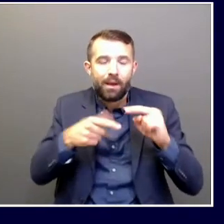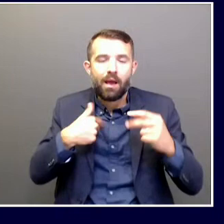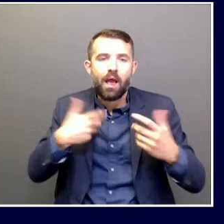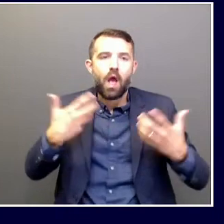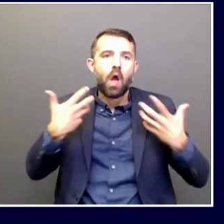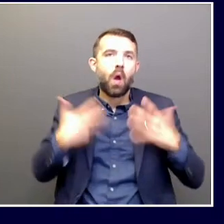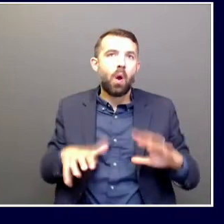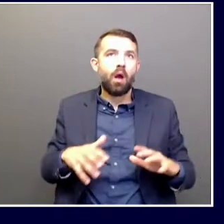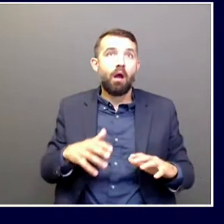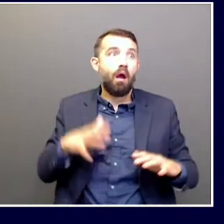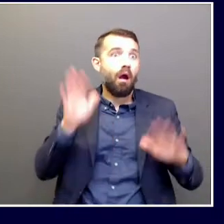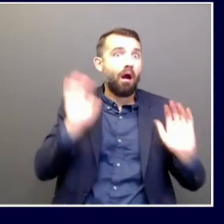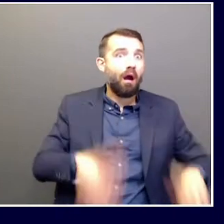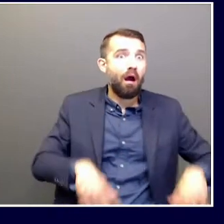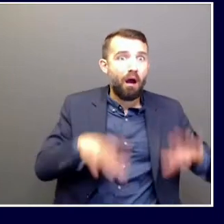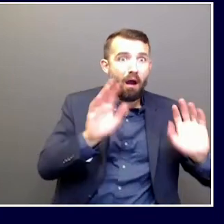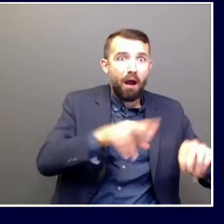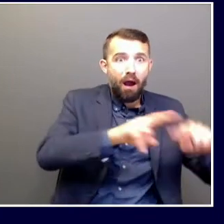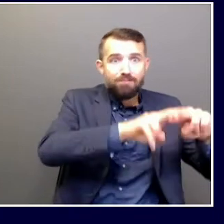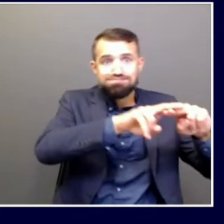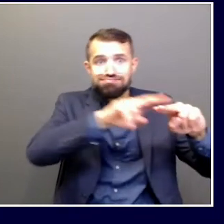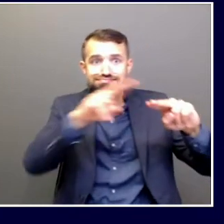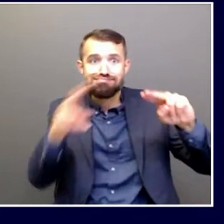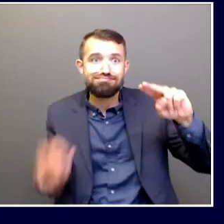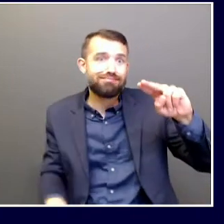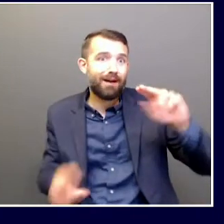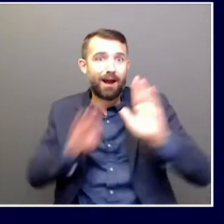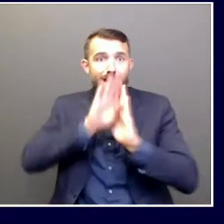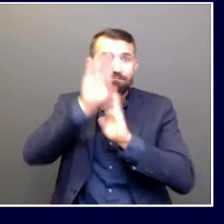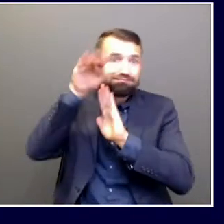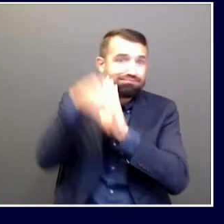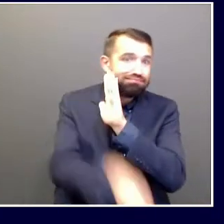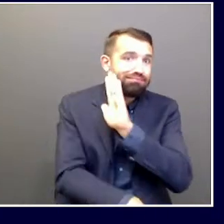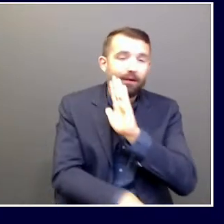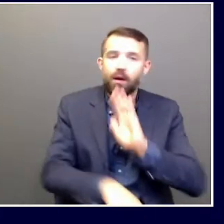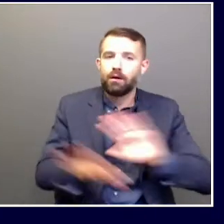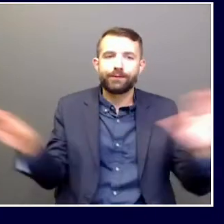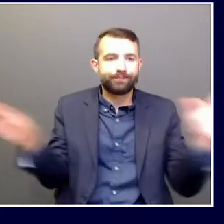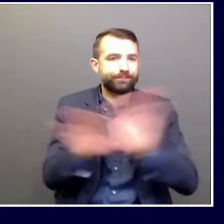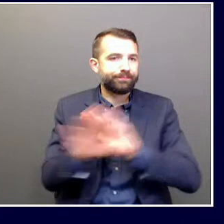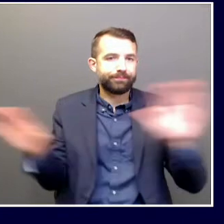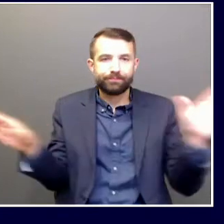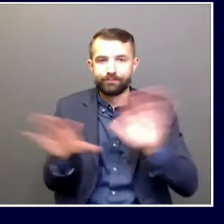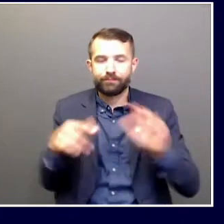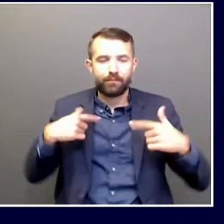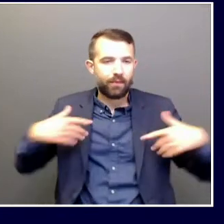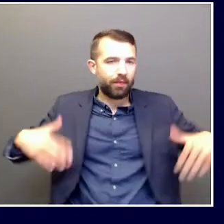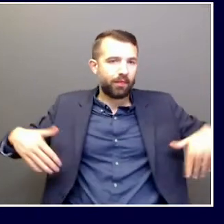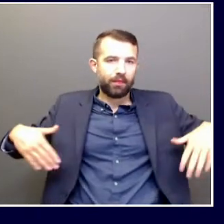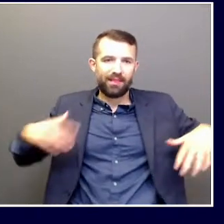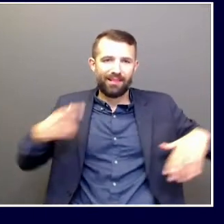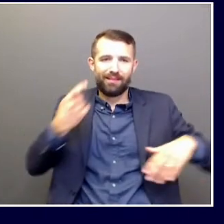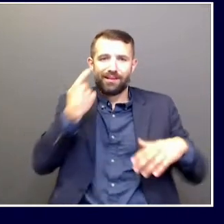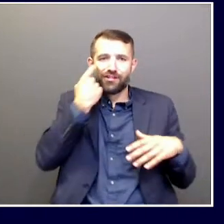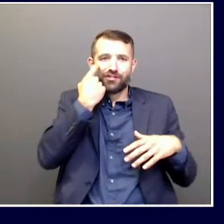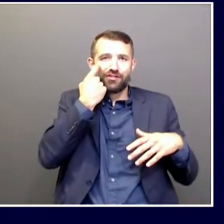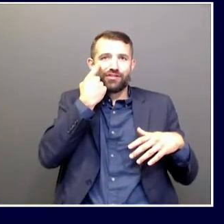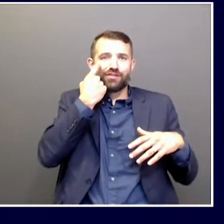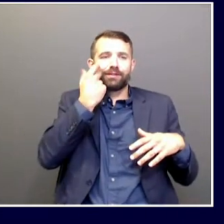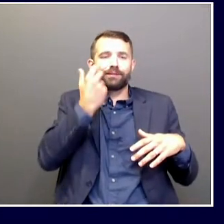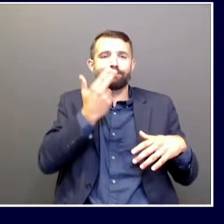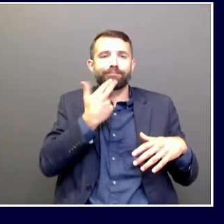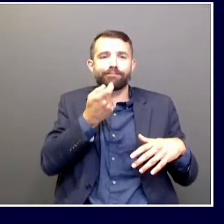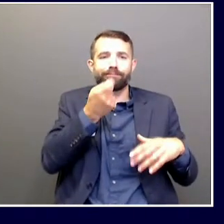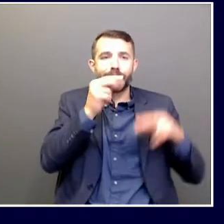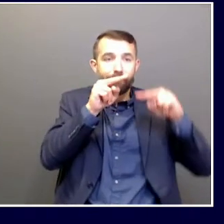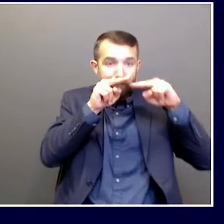there. And then similarly, testing volume, as I mentioned, has also gone up. So it's a combination of both. But Joe, to your